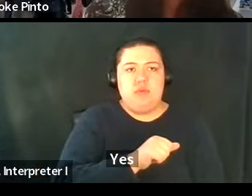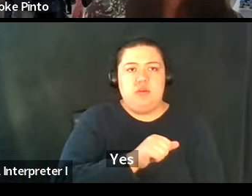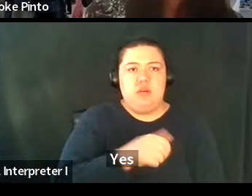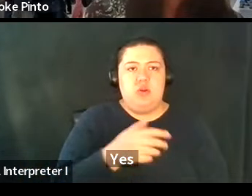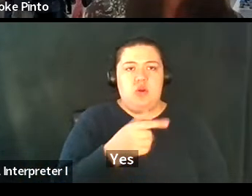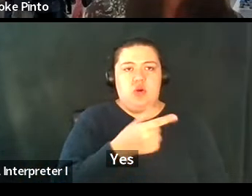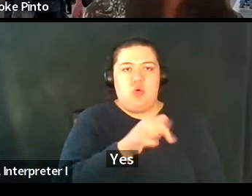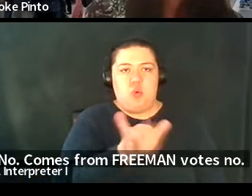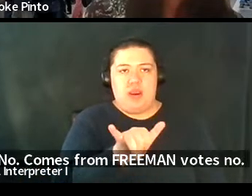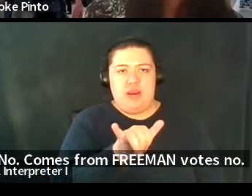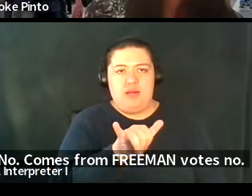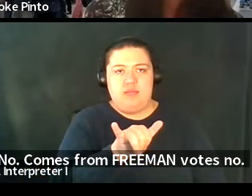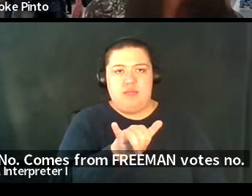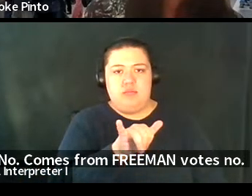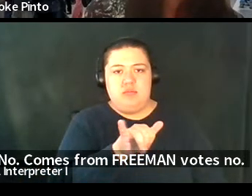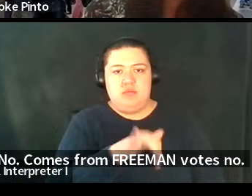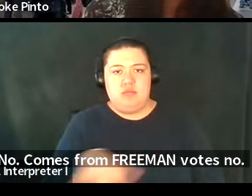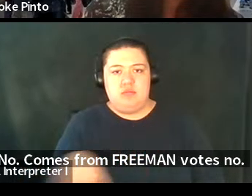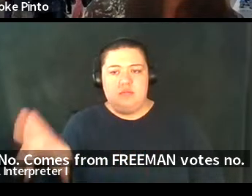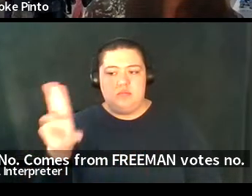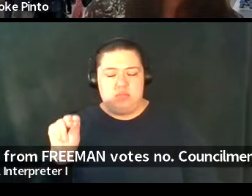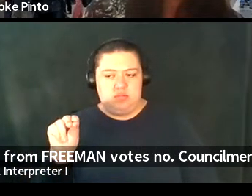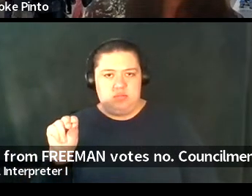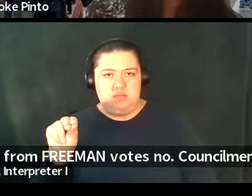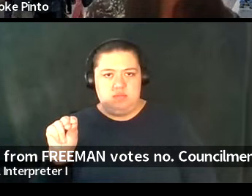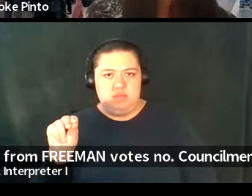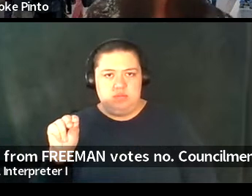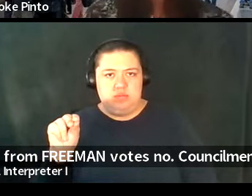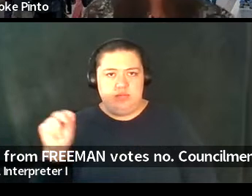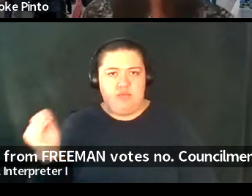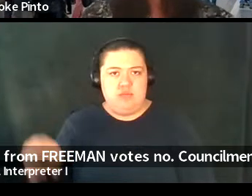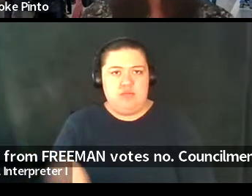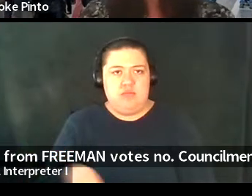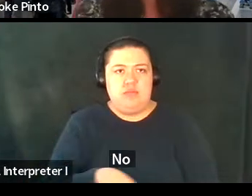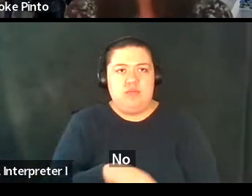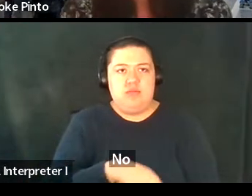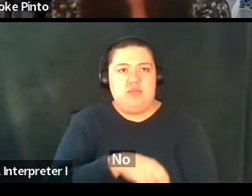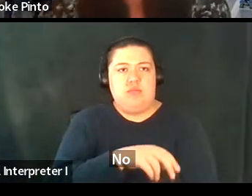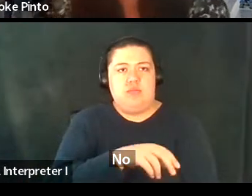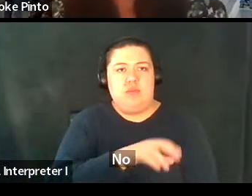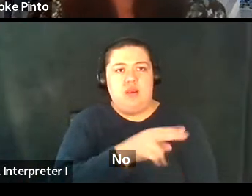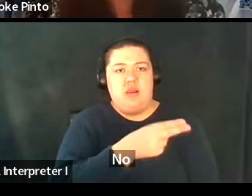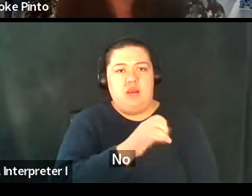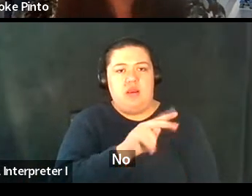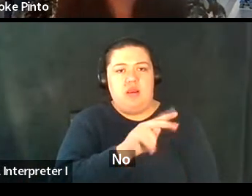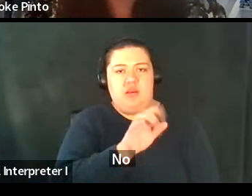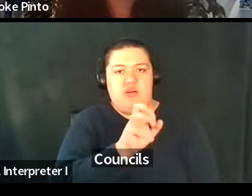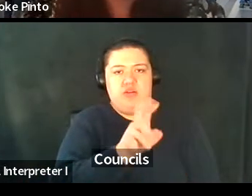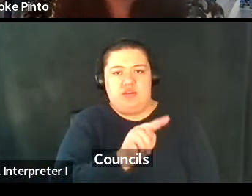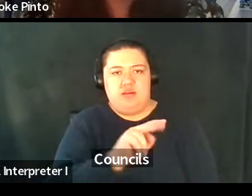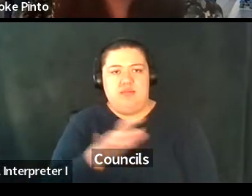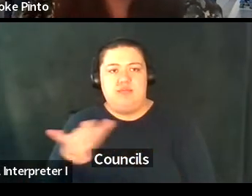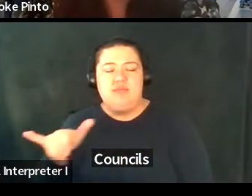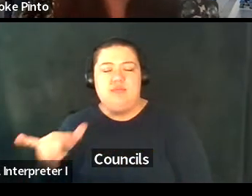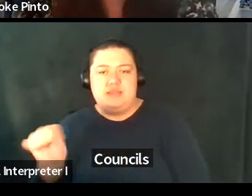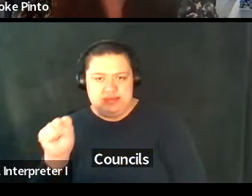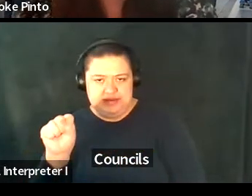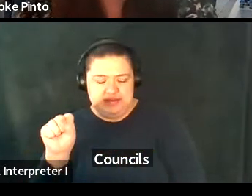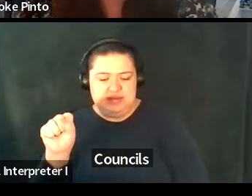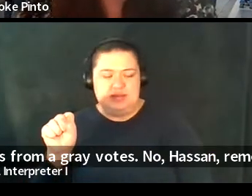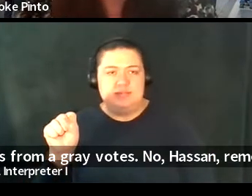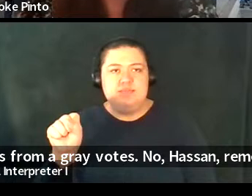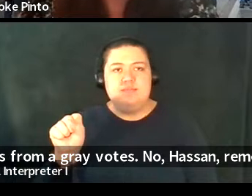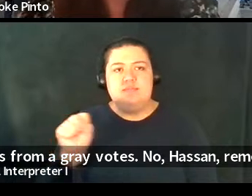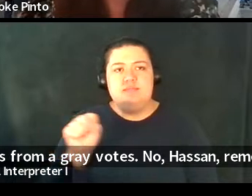Gray. No. Councilmember Gray votes no. Councilmember Henderson. Yes. Councilmember Henderson